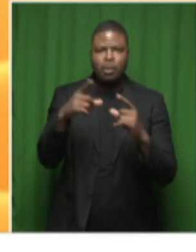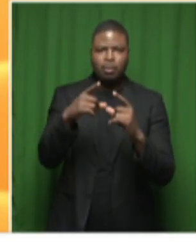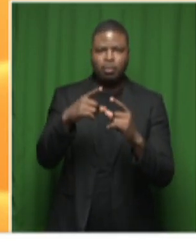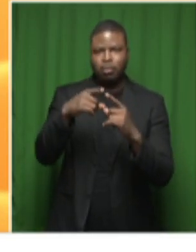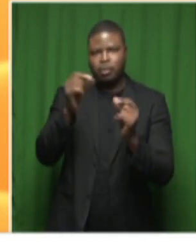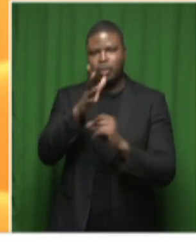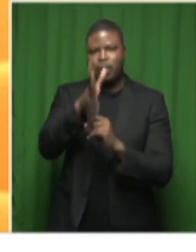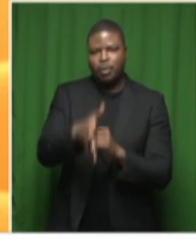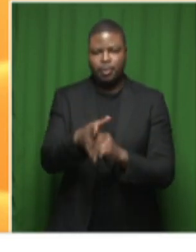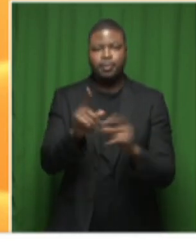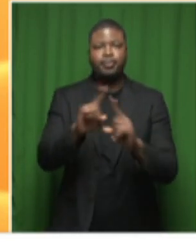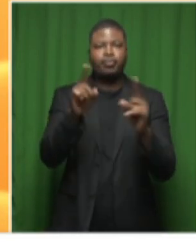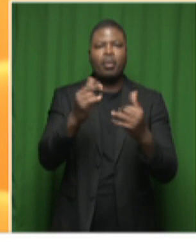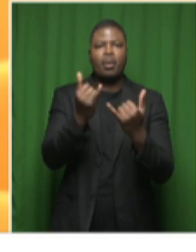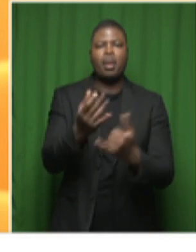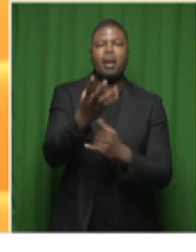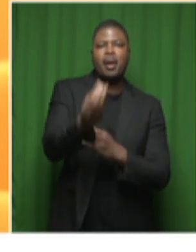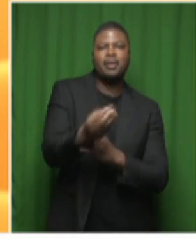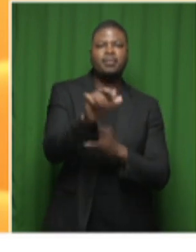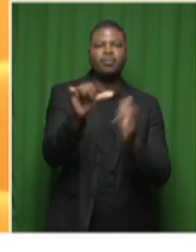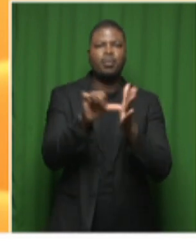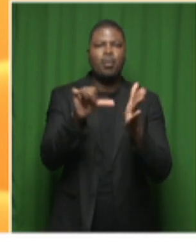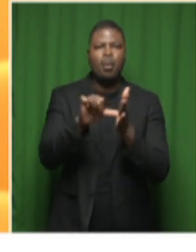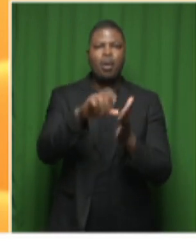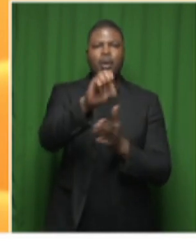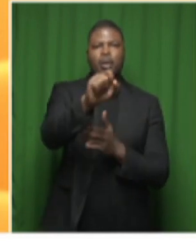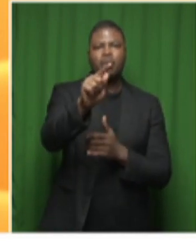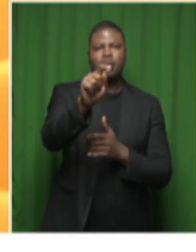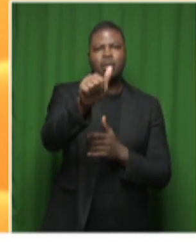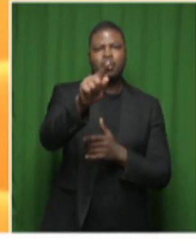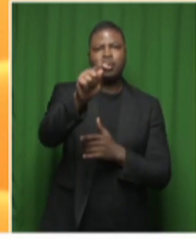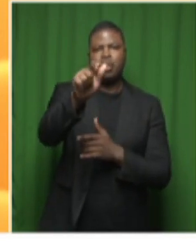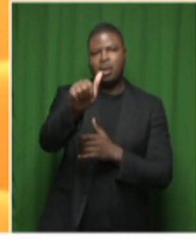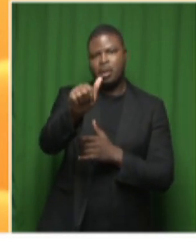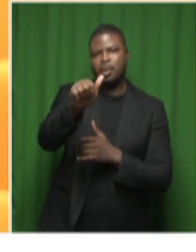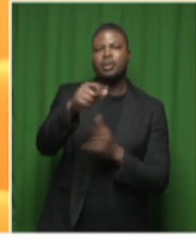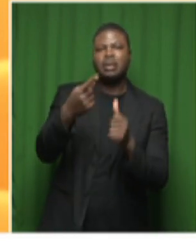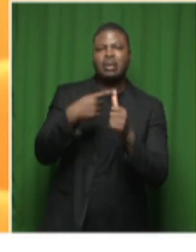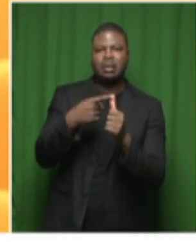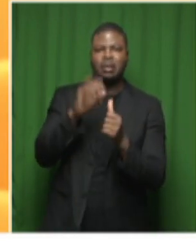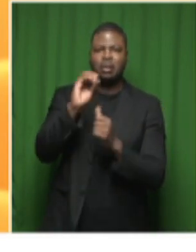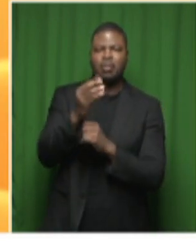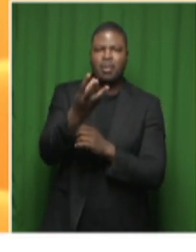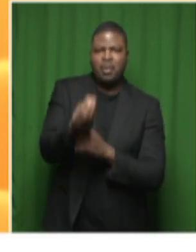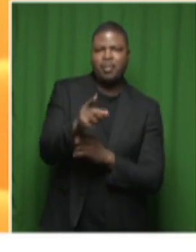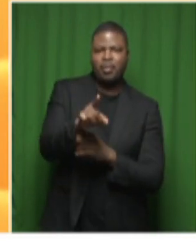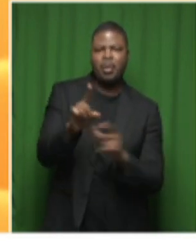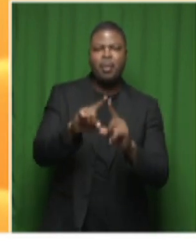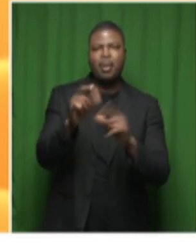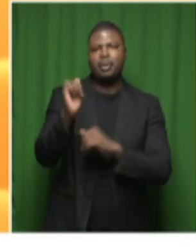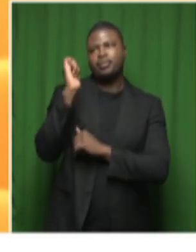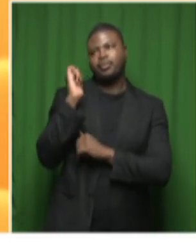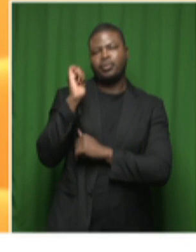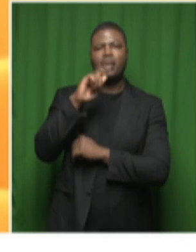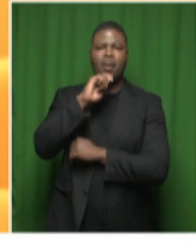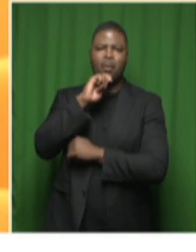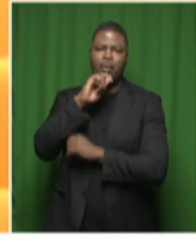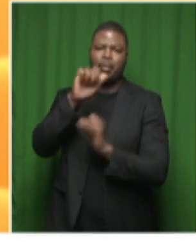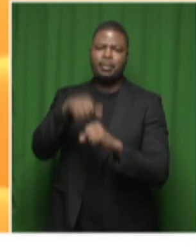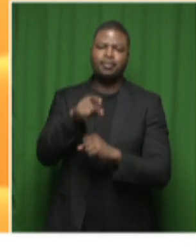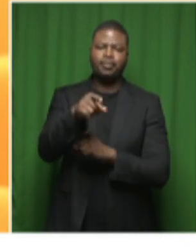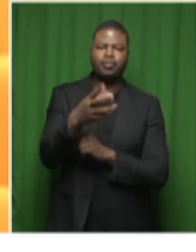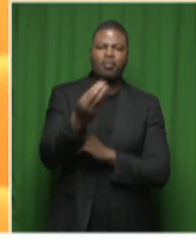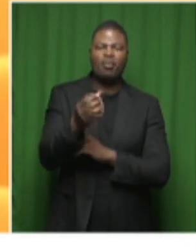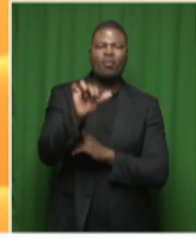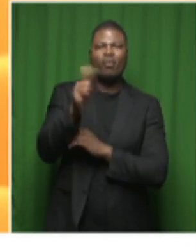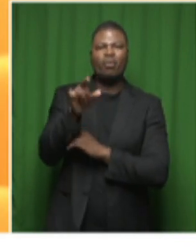off by recapping some critical stats that came through a very important plenary yesterday morning. Professor Kogi Naidu from Caprisa referring